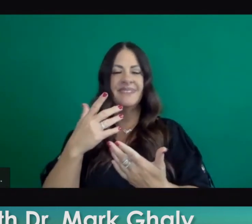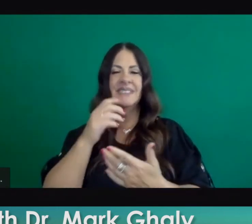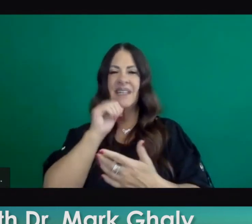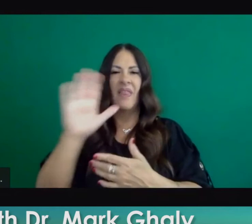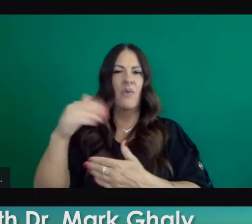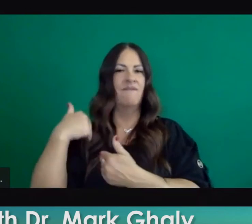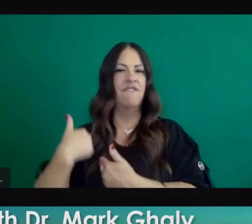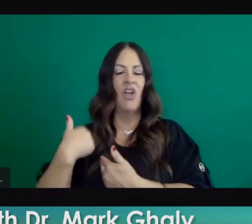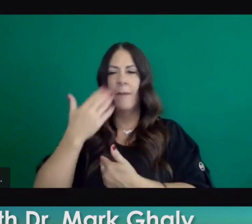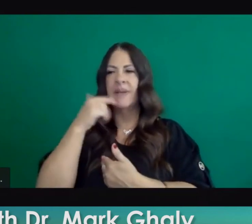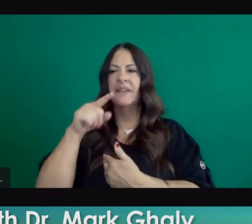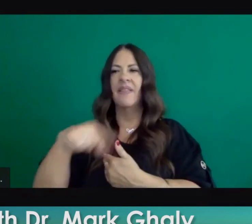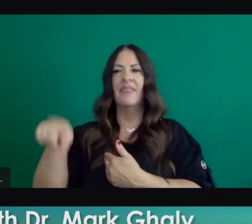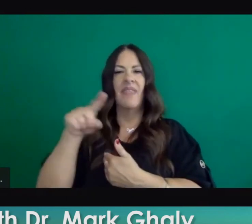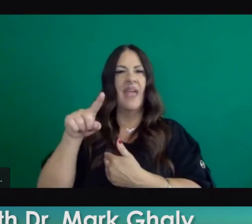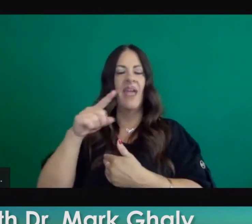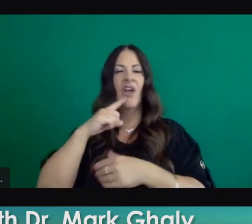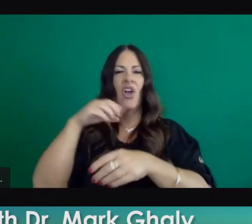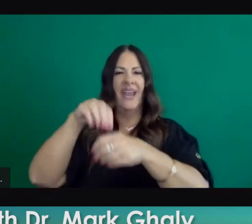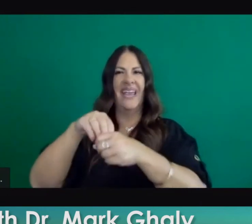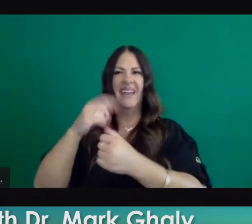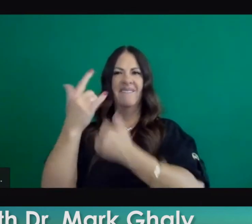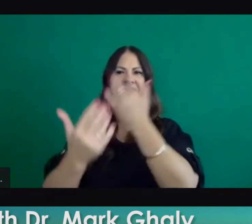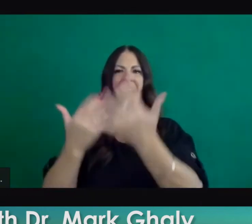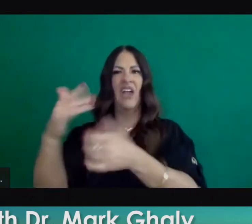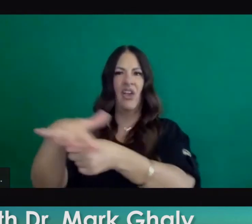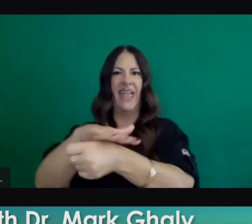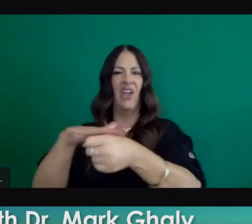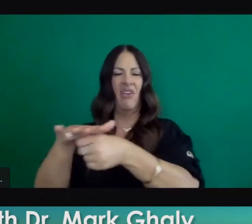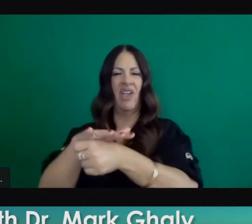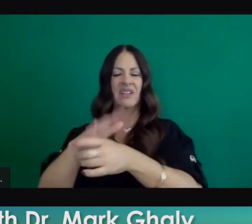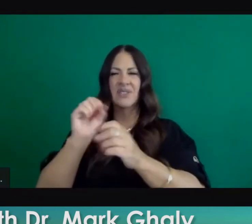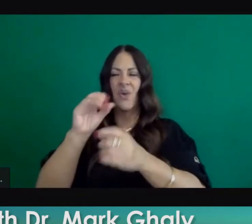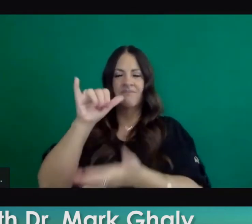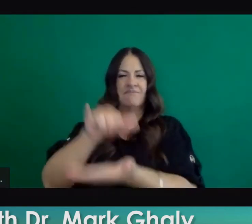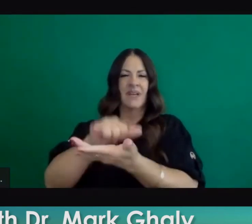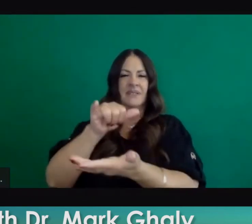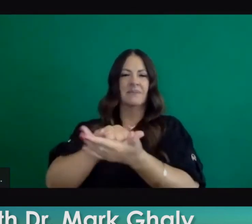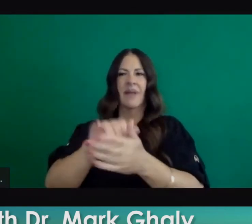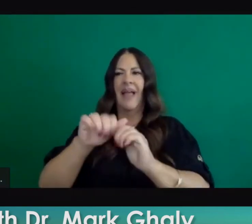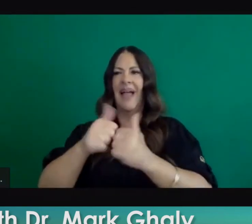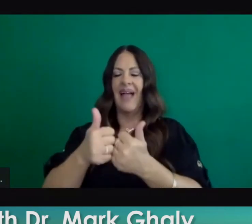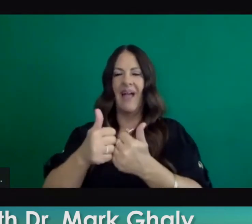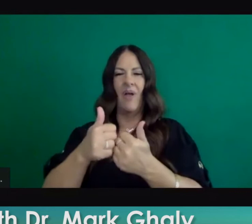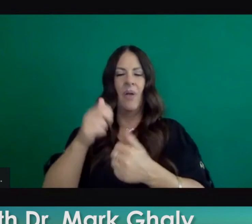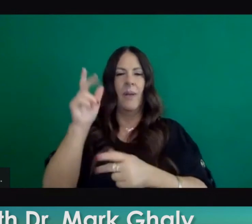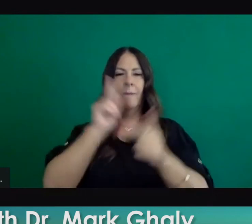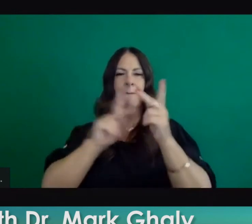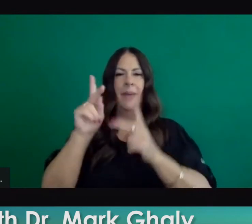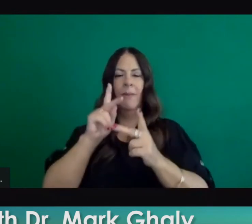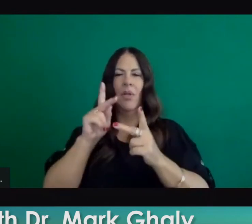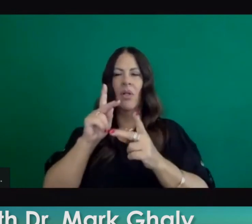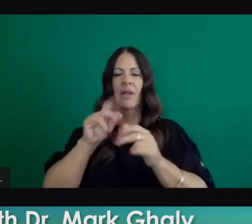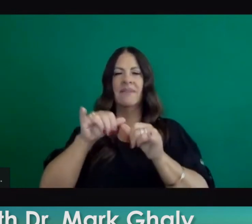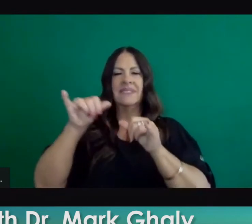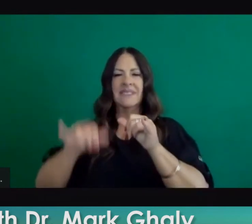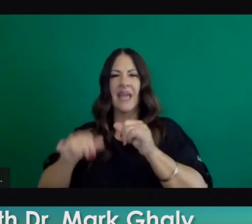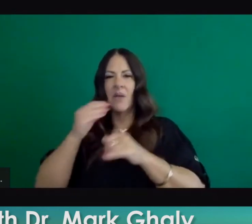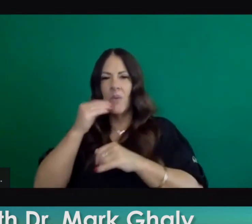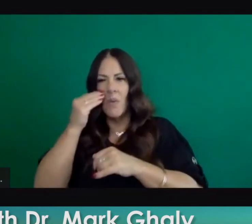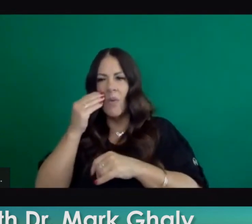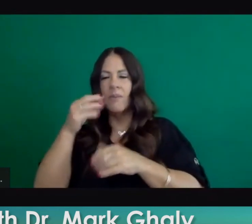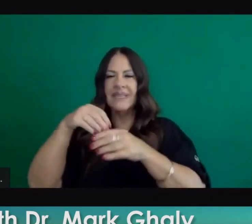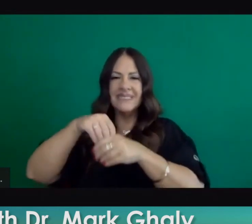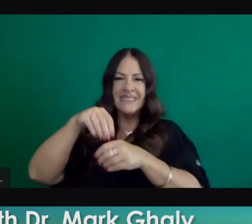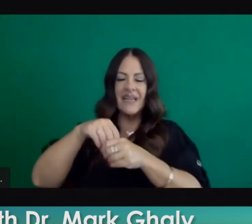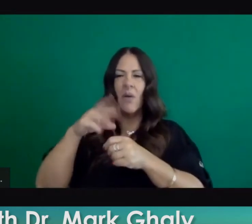indication from the state that those fires that are moving people about or keeping people inside are affecting the cases and kind of helping